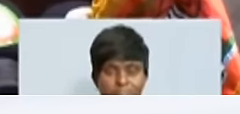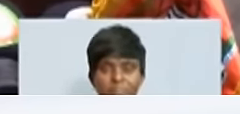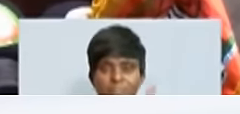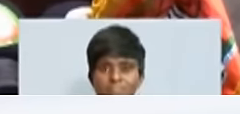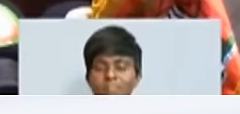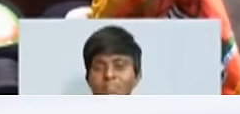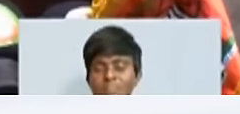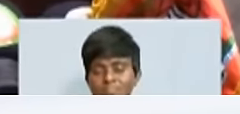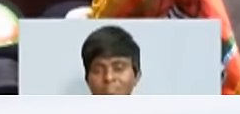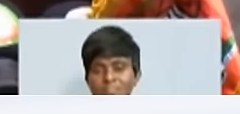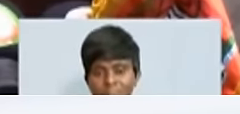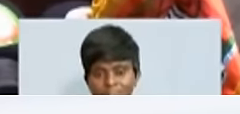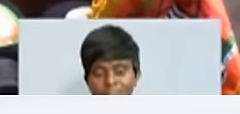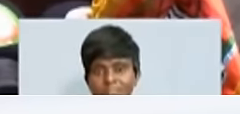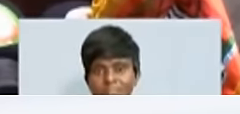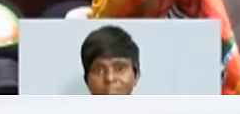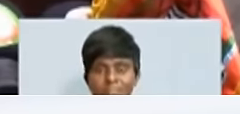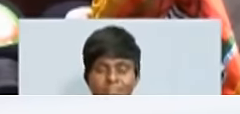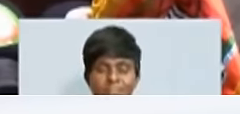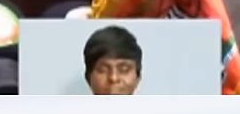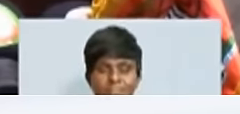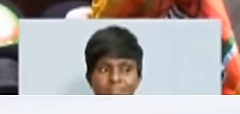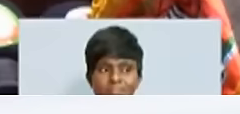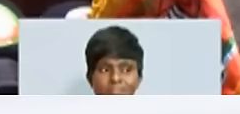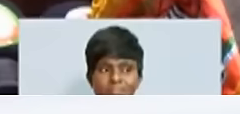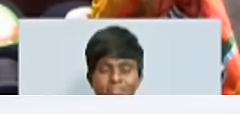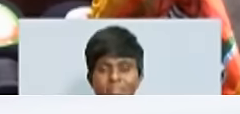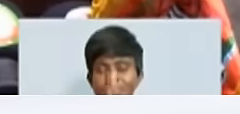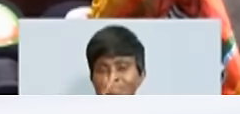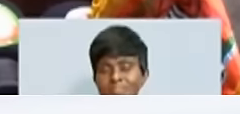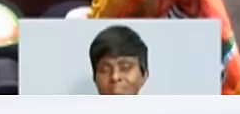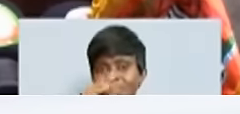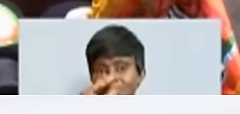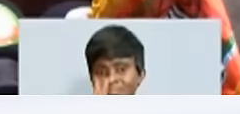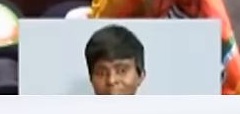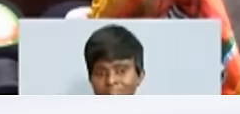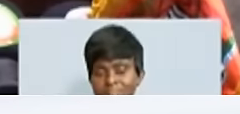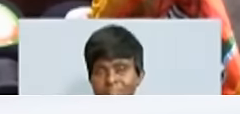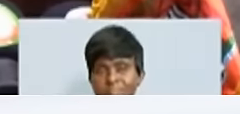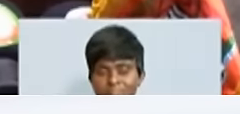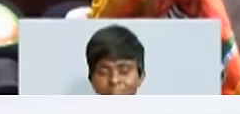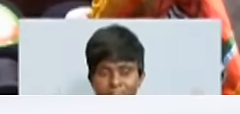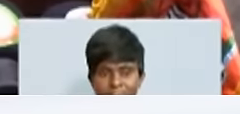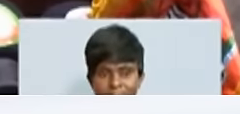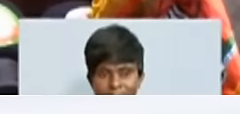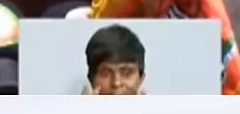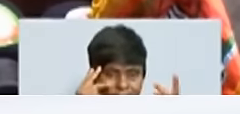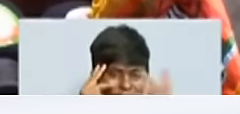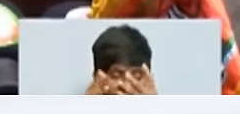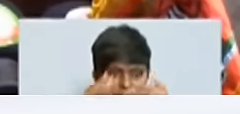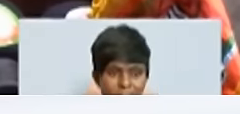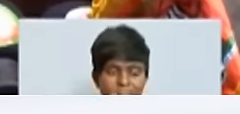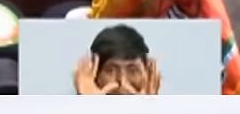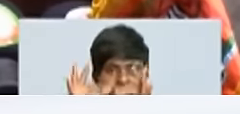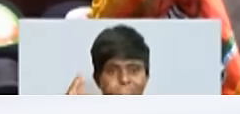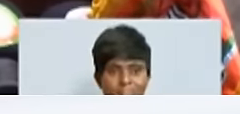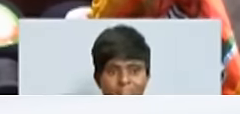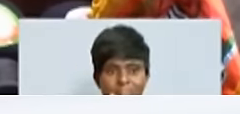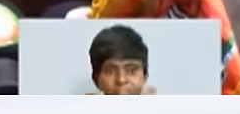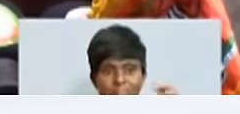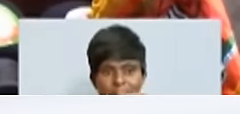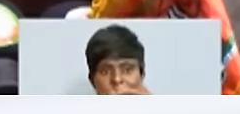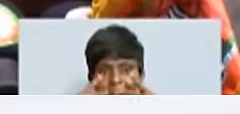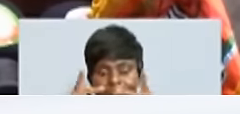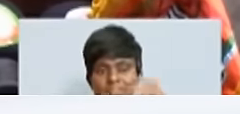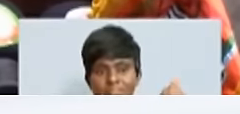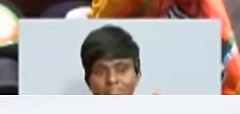people in our country. Madam Speaker, to promote transparency and accountability in the management of public